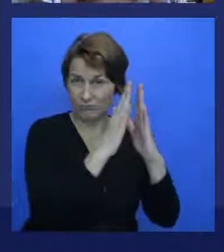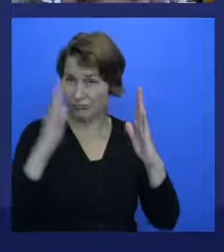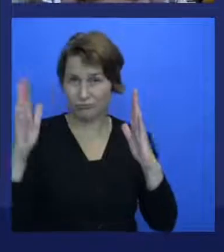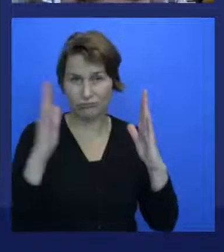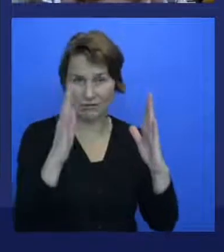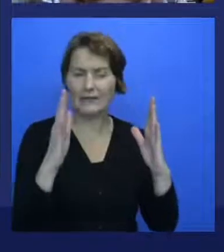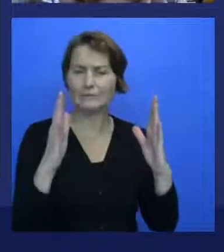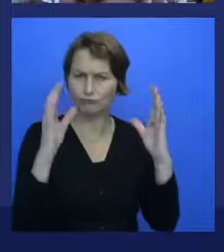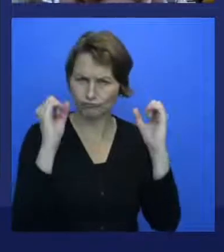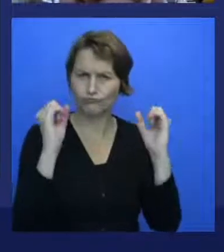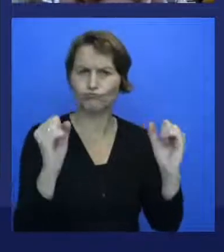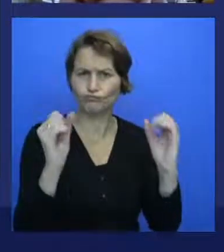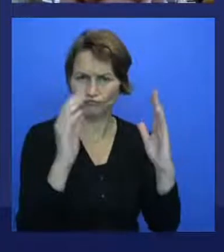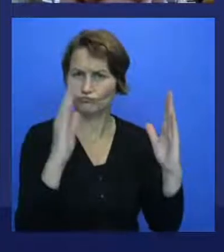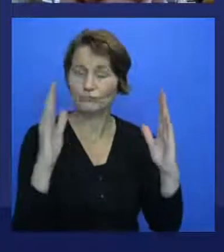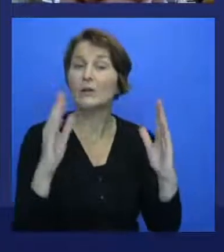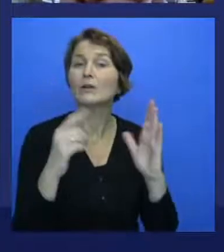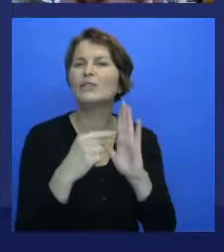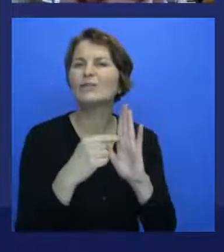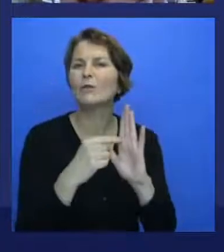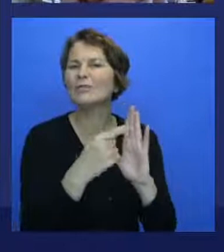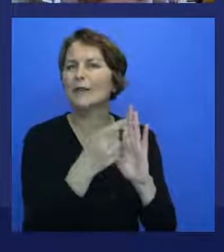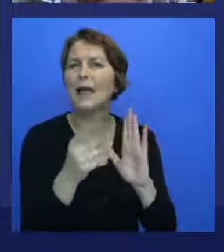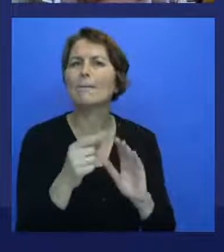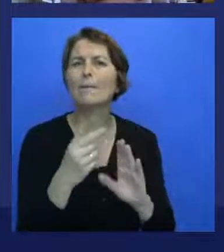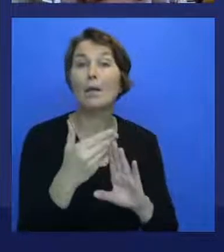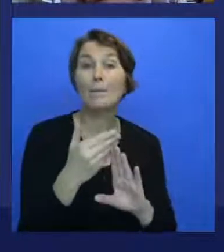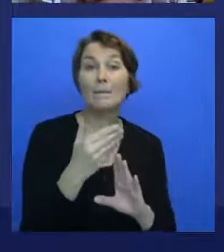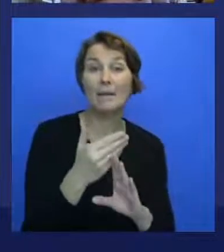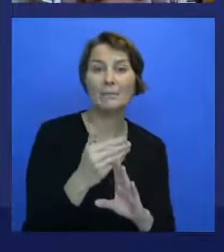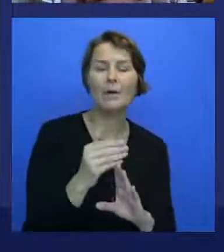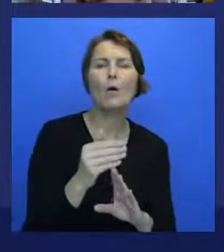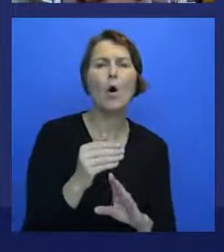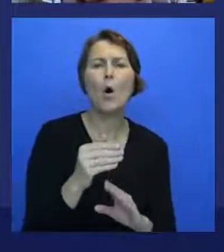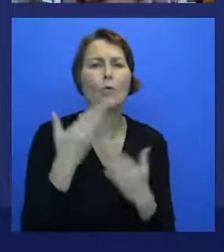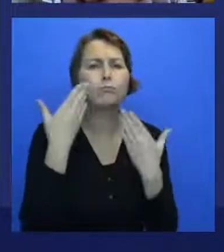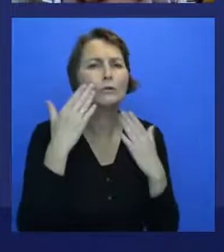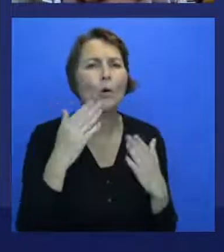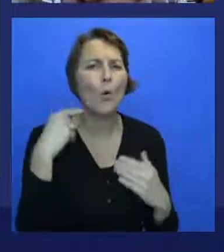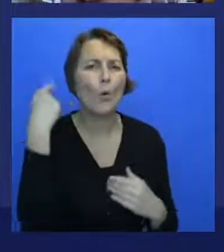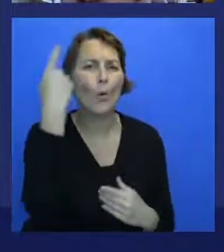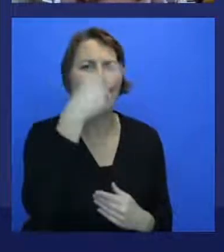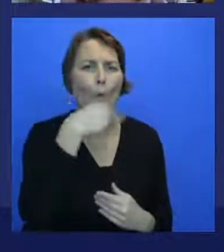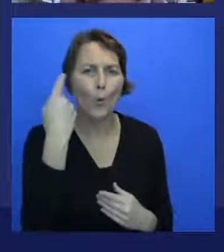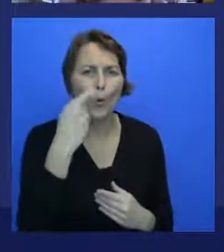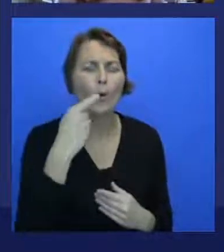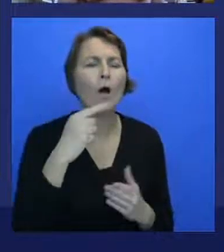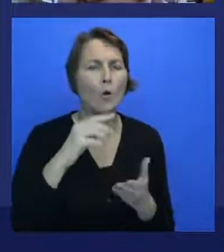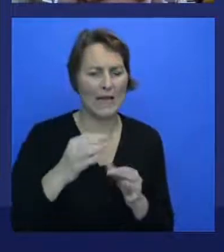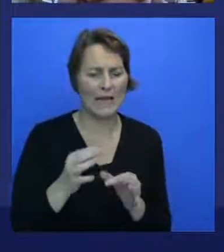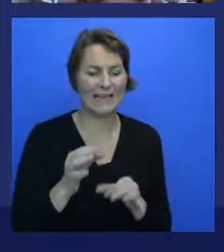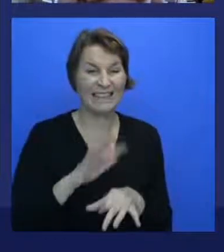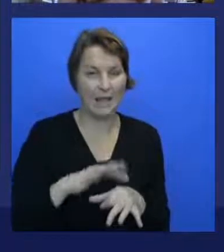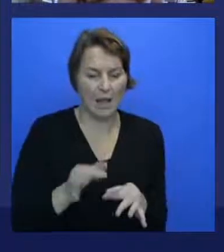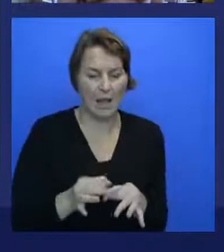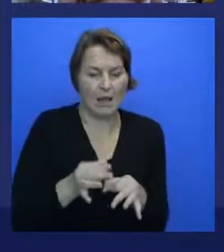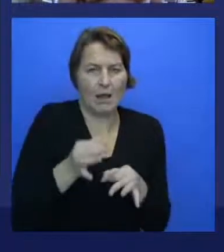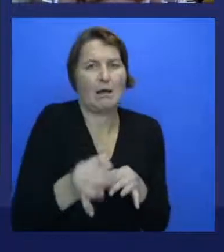kind of suspend all the notifications, or you are